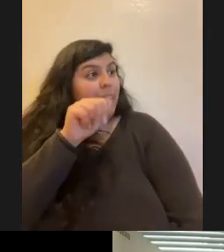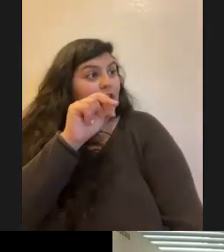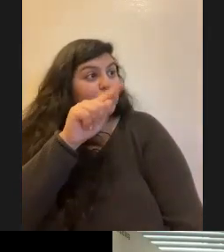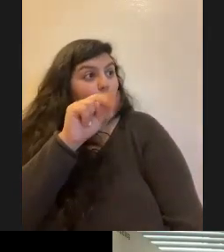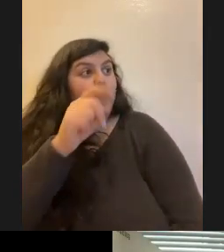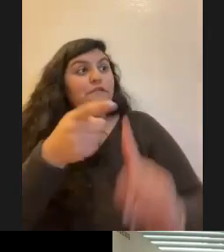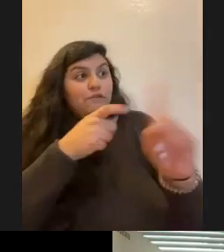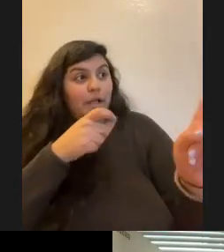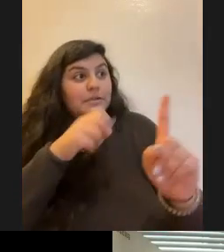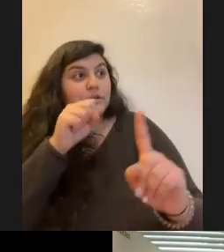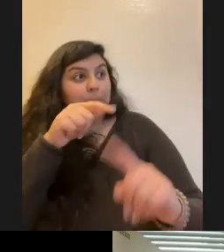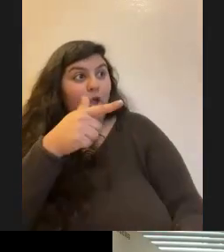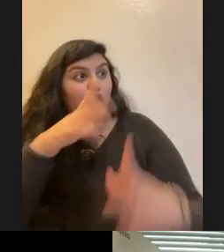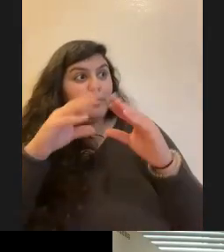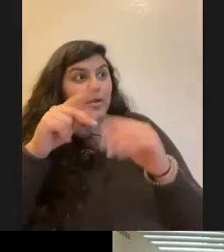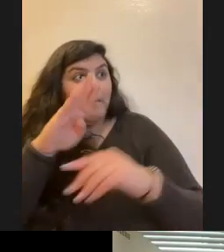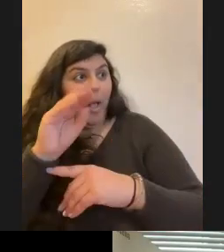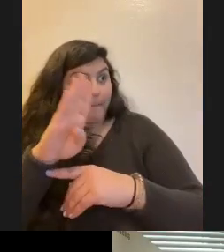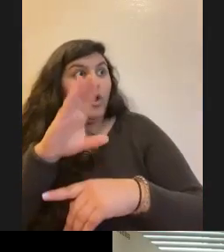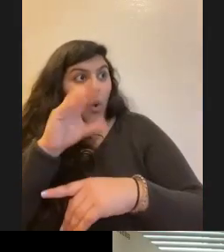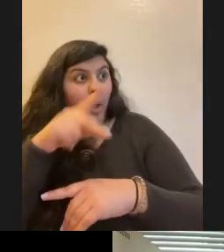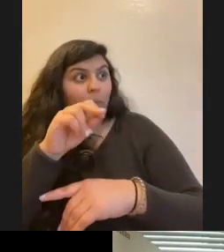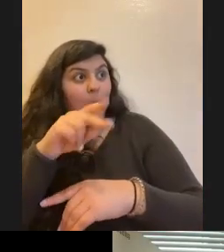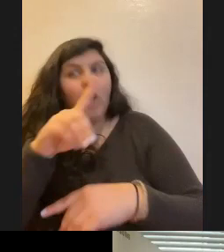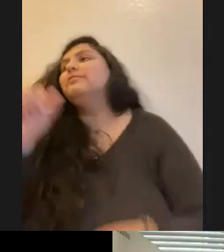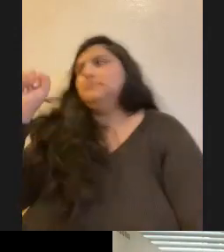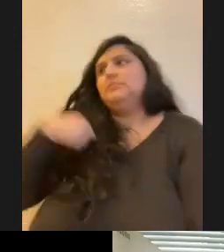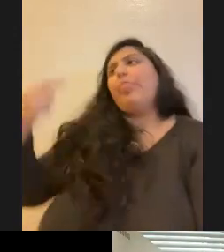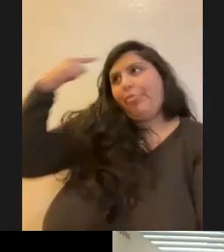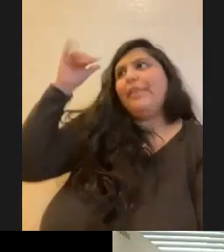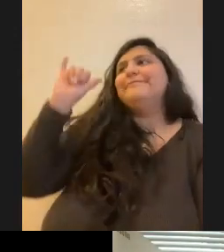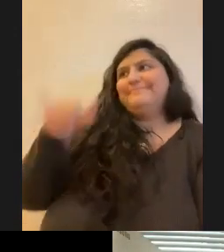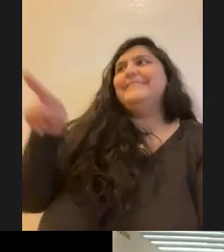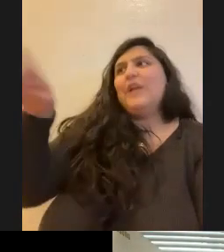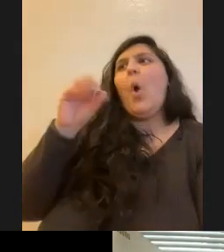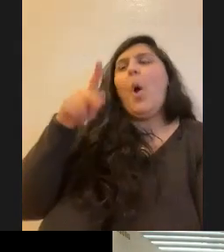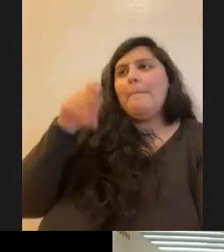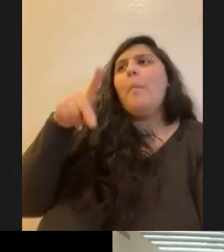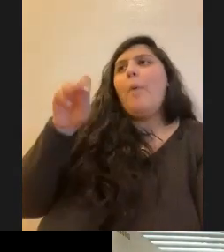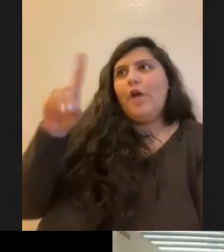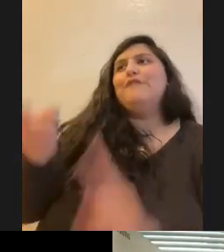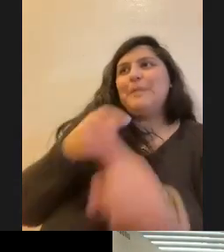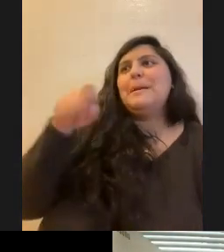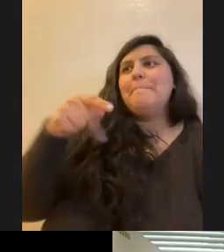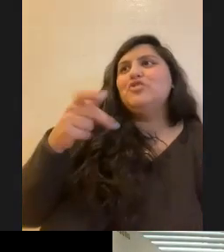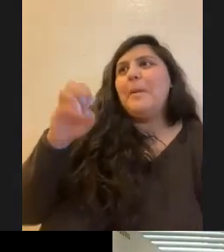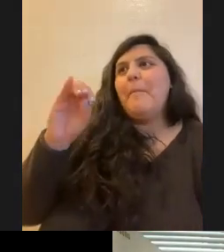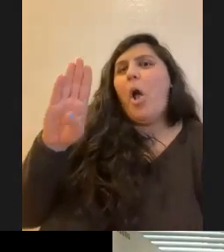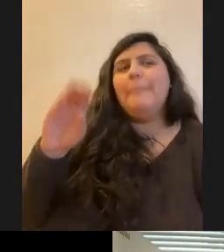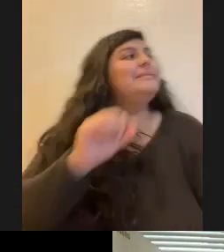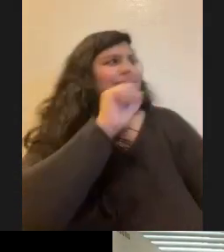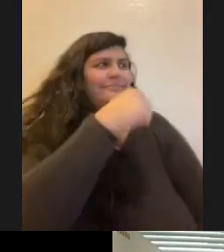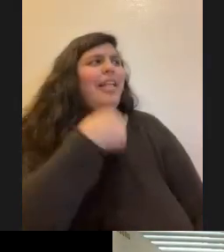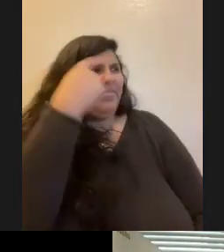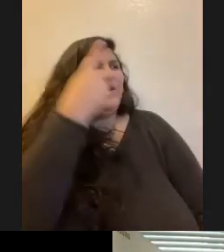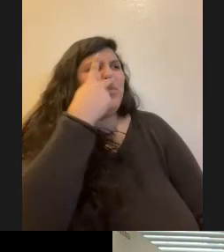SpongeBob a copepod? I think so. I think so. He looks like a copepod to me. Right? I've gotten in some Twitter